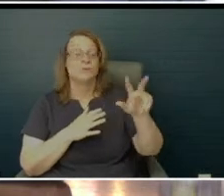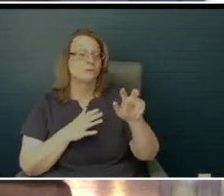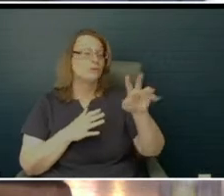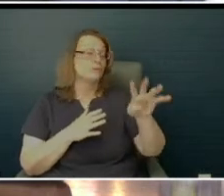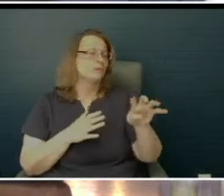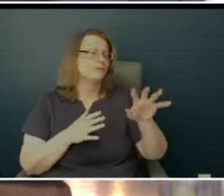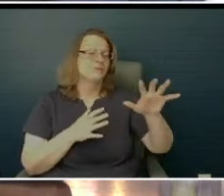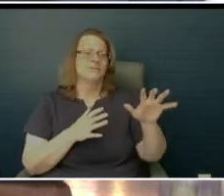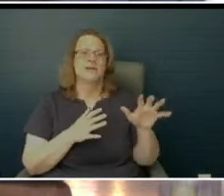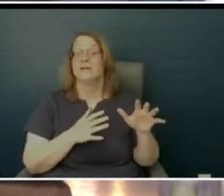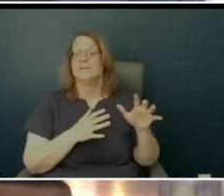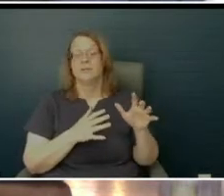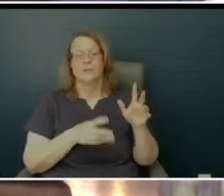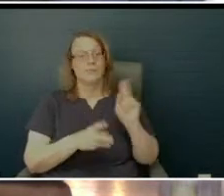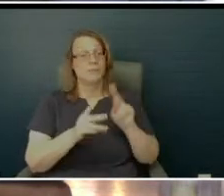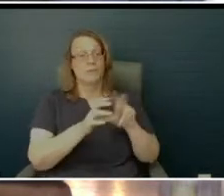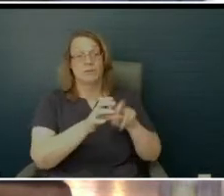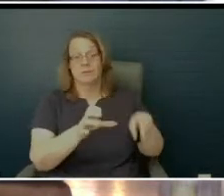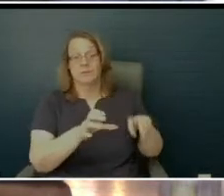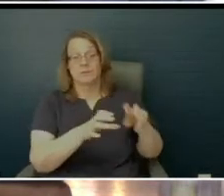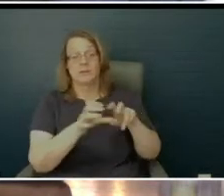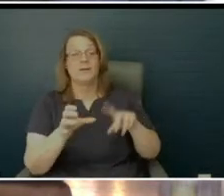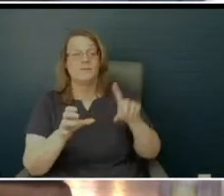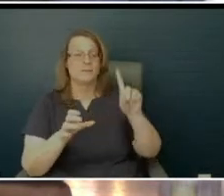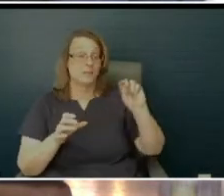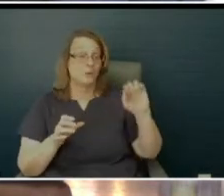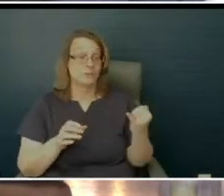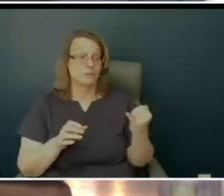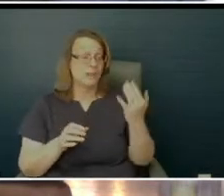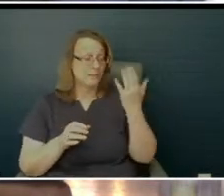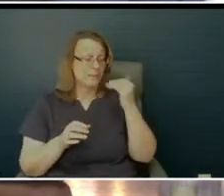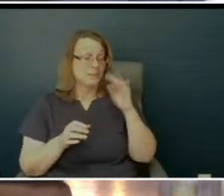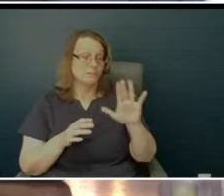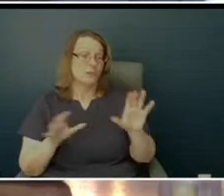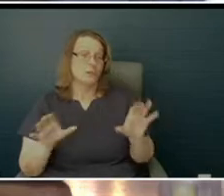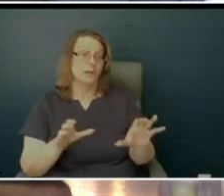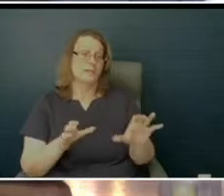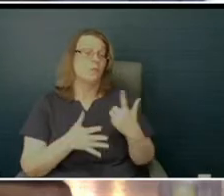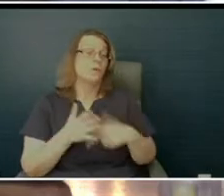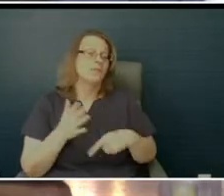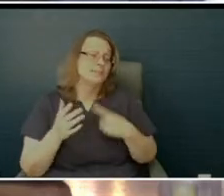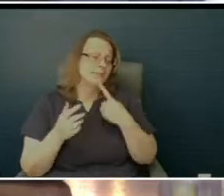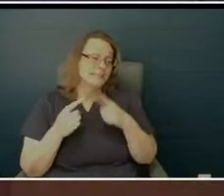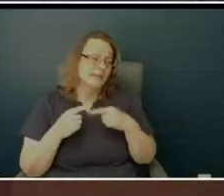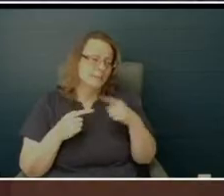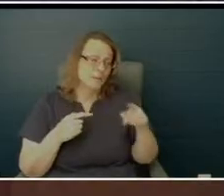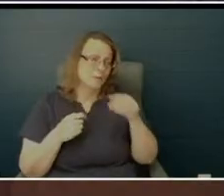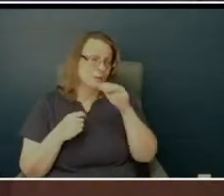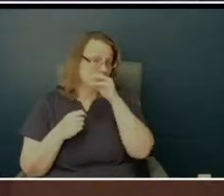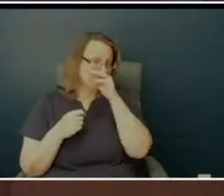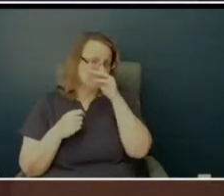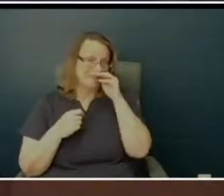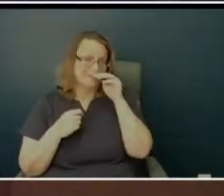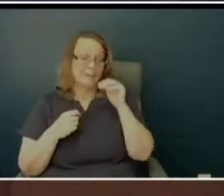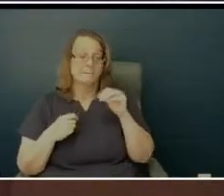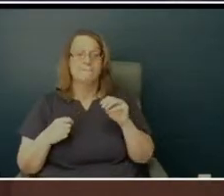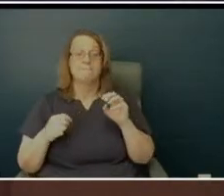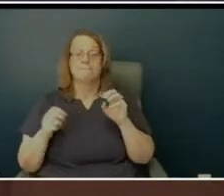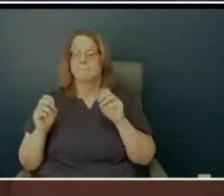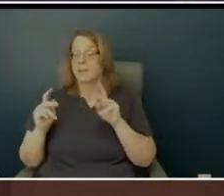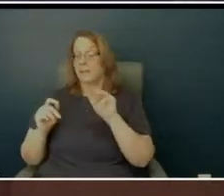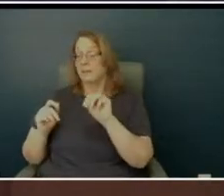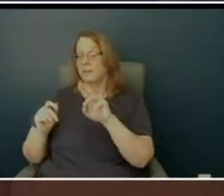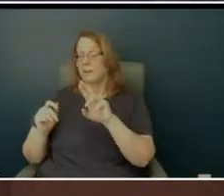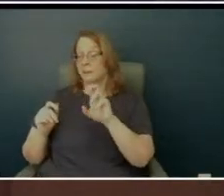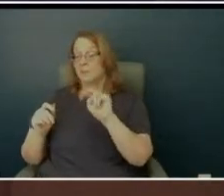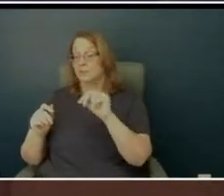entire Justice Department because of your actions. What's that going to say about you? Wow. Mr. Engel,